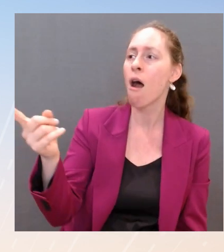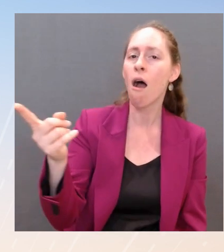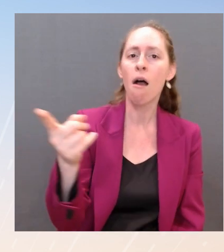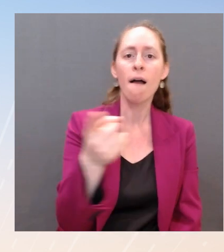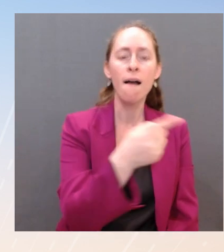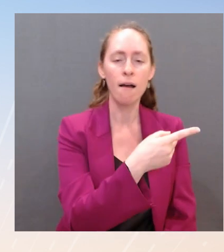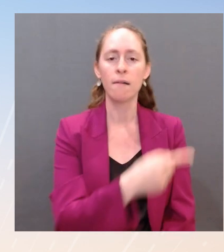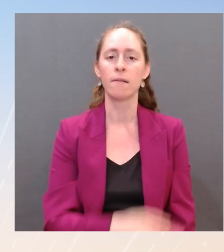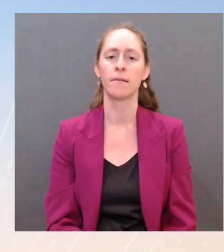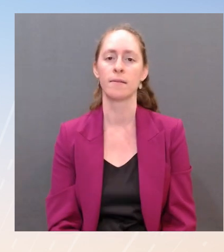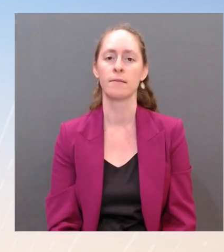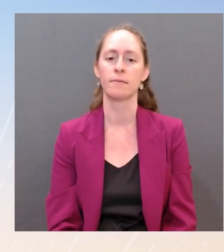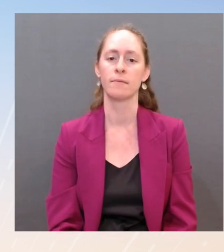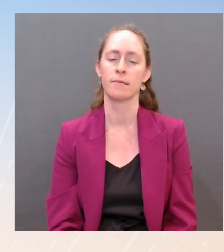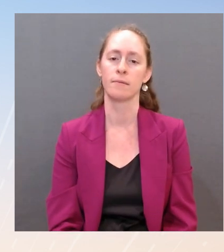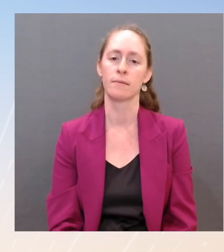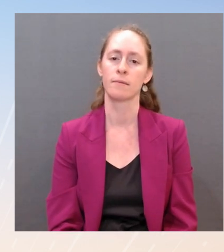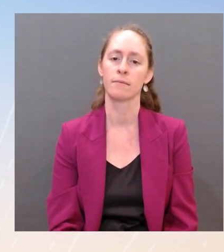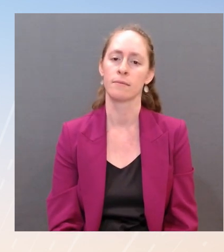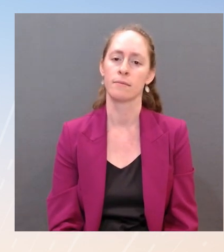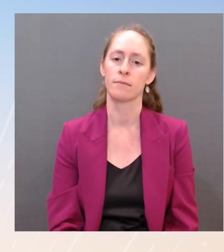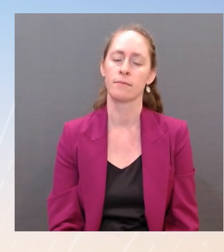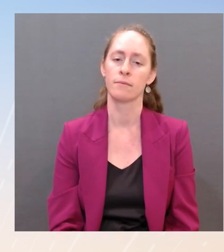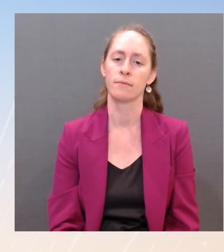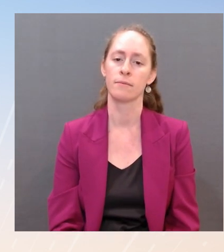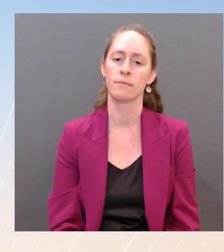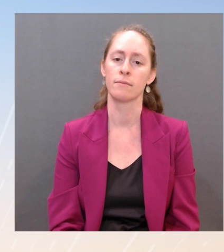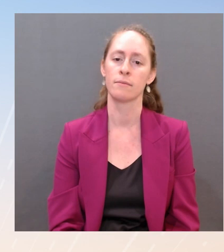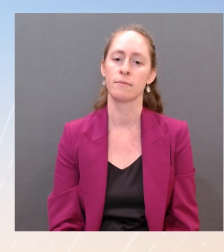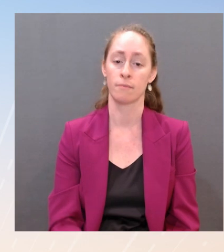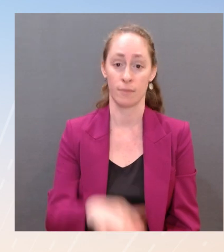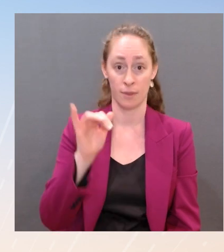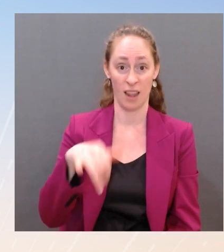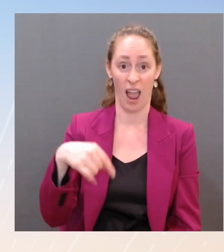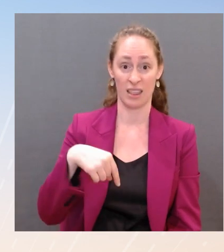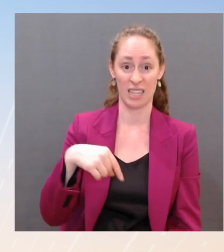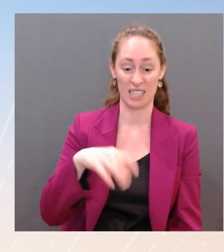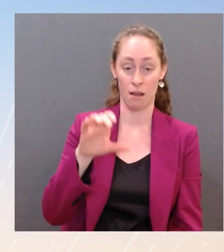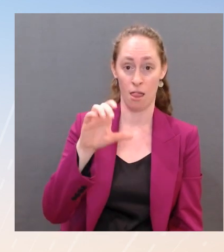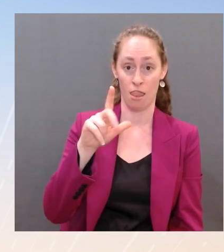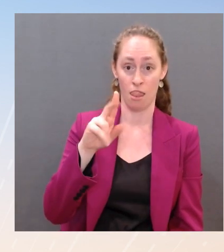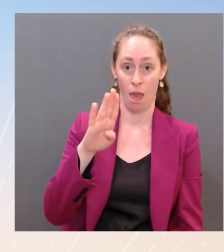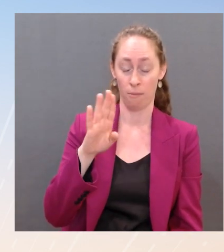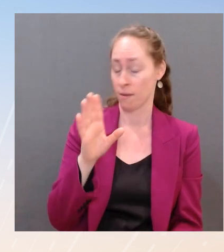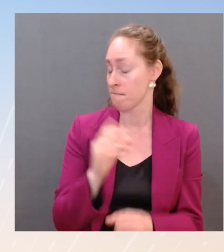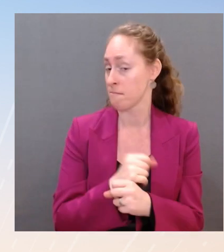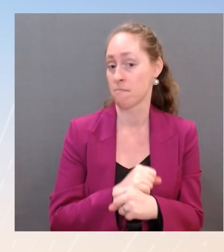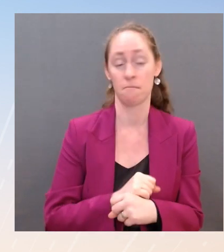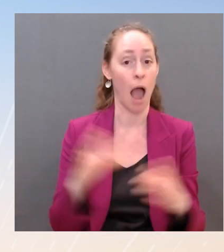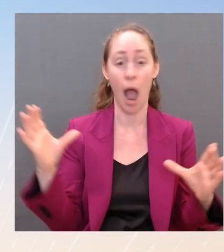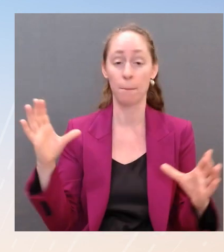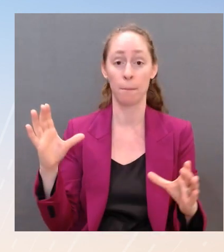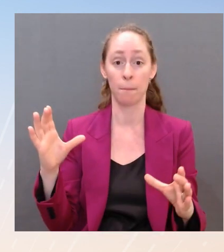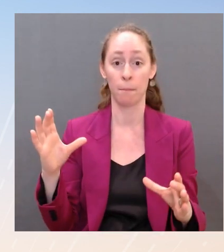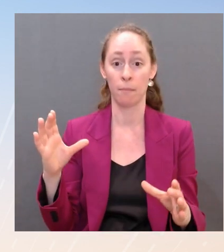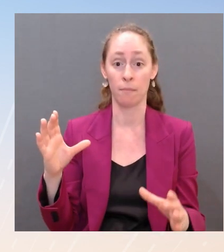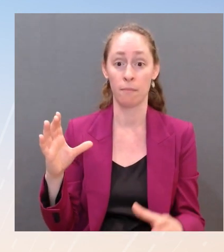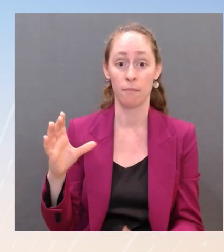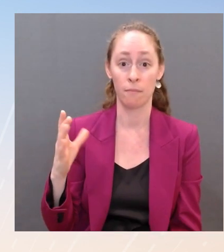the club became the largest student-run mental health organization on campus. And we had events where we were bringing